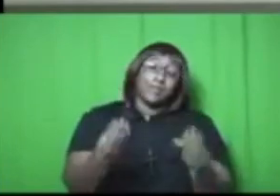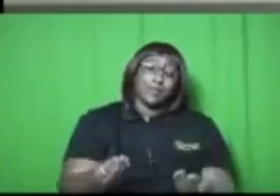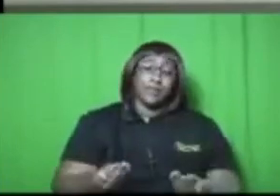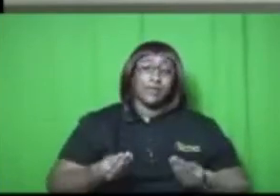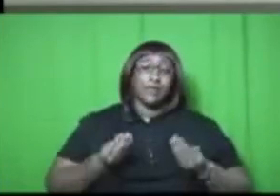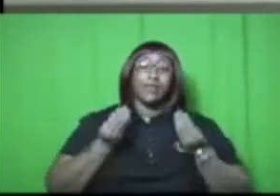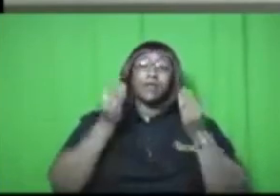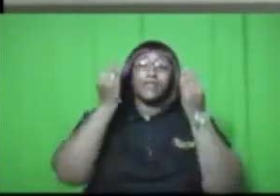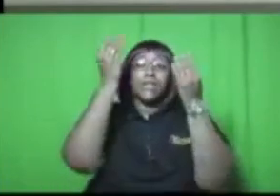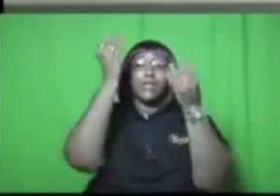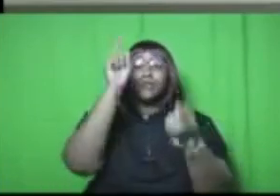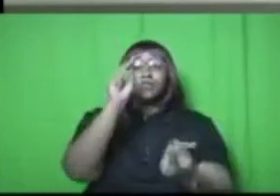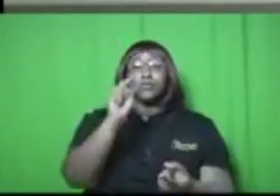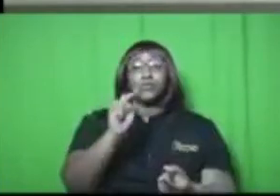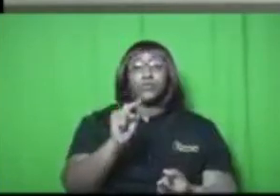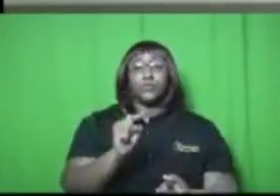fears